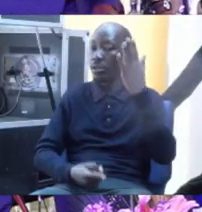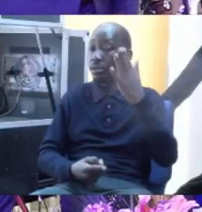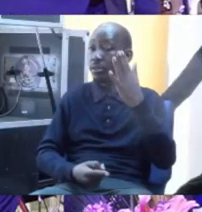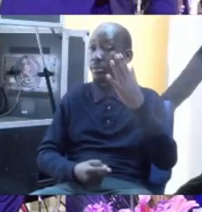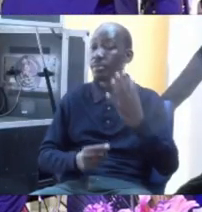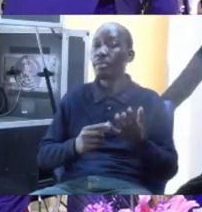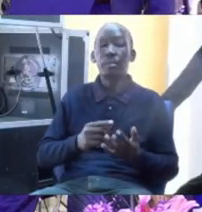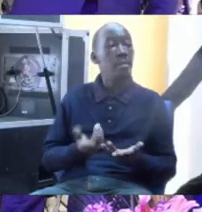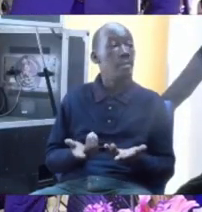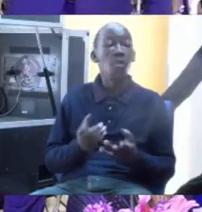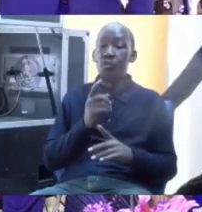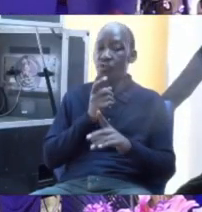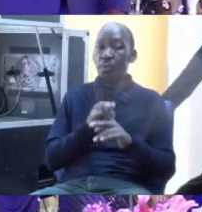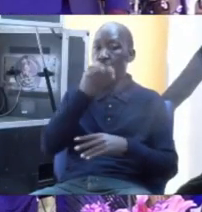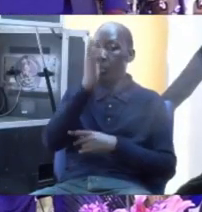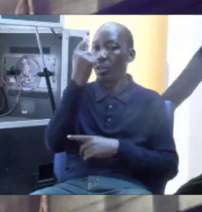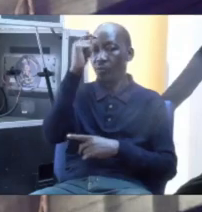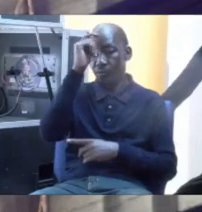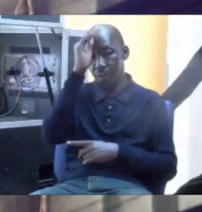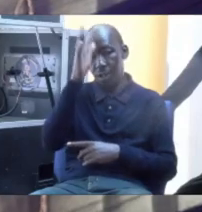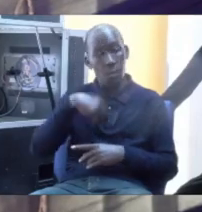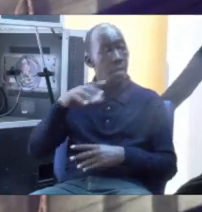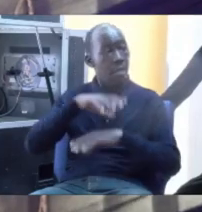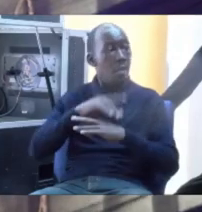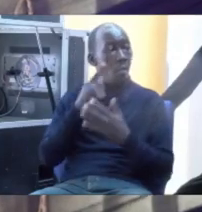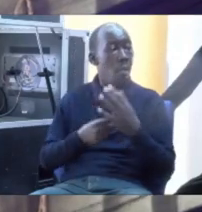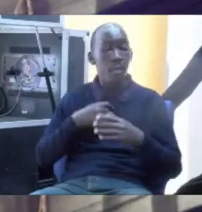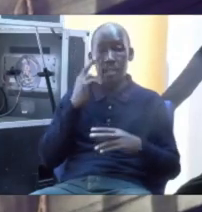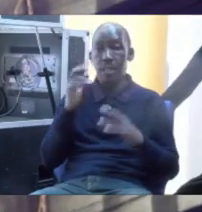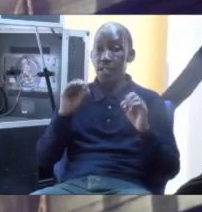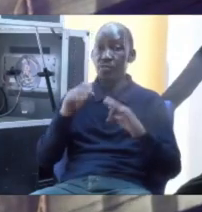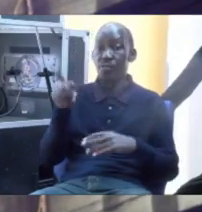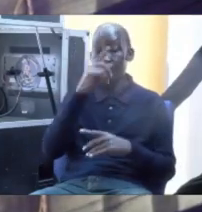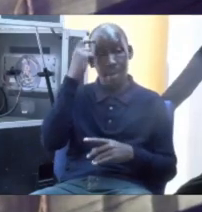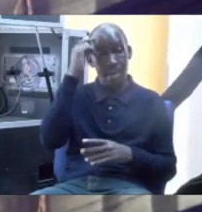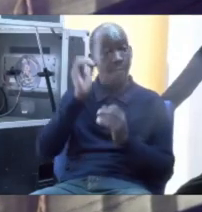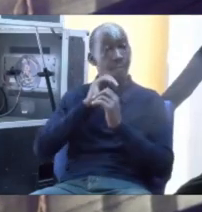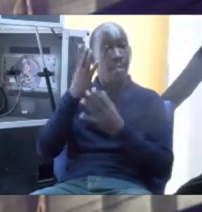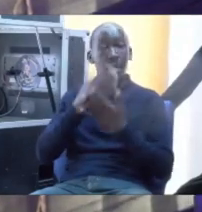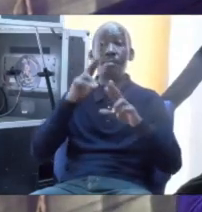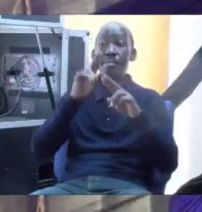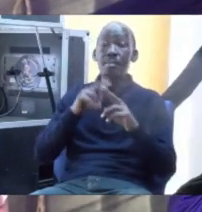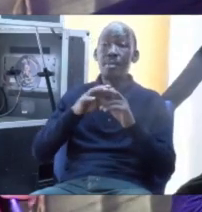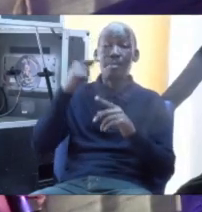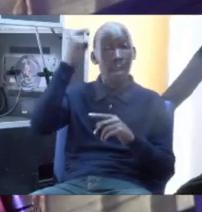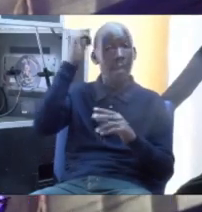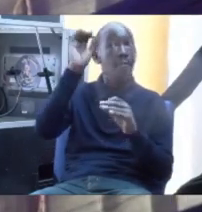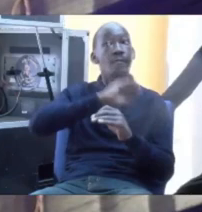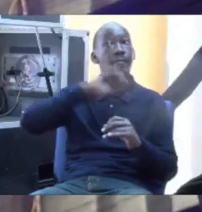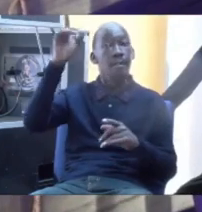nini? Aja nijaribu ahema, ukawa nionde kama tuko pamoja ama muko mbali. Aja ngina mekaa sio kimau. Aja nijaribu